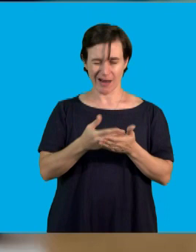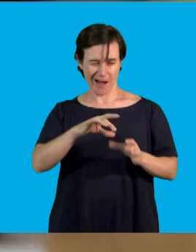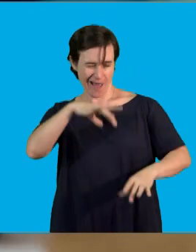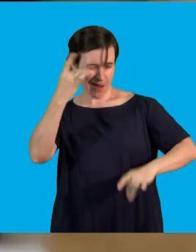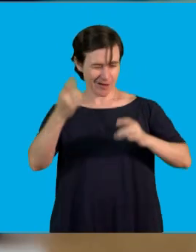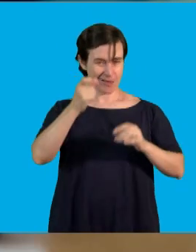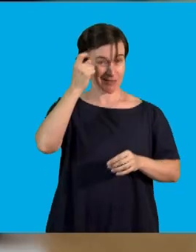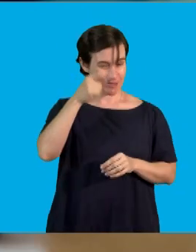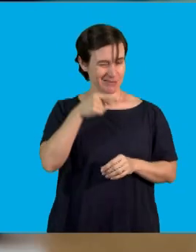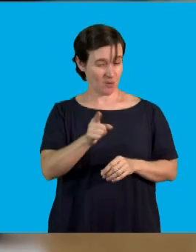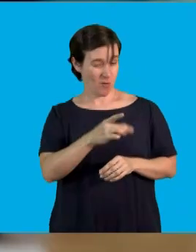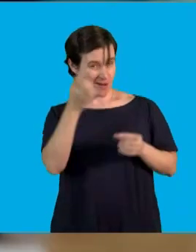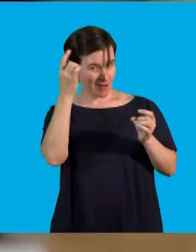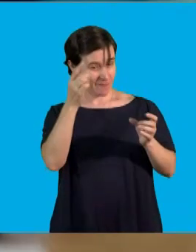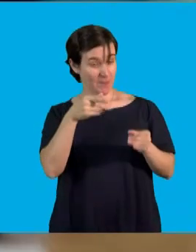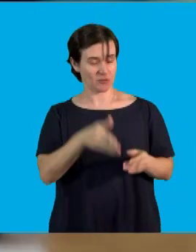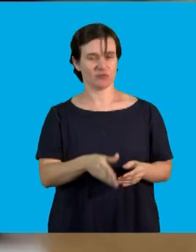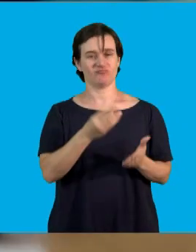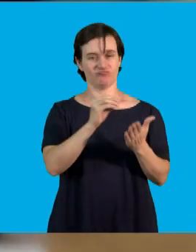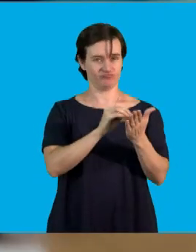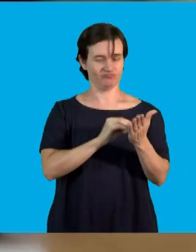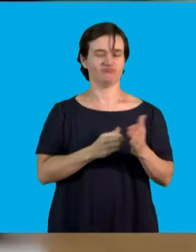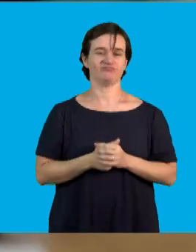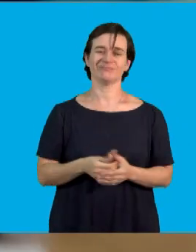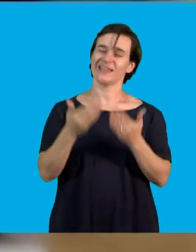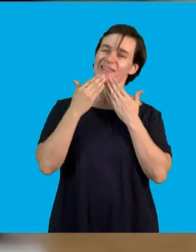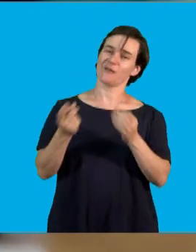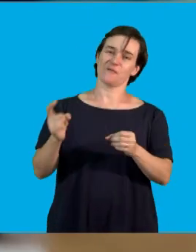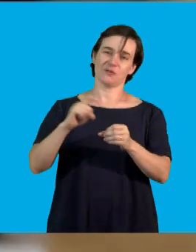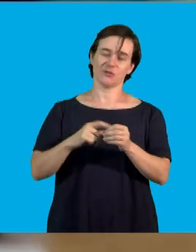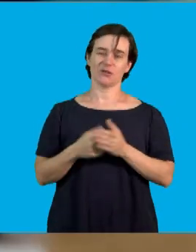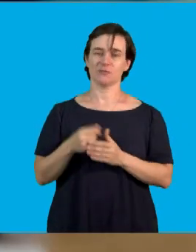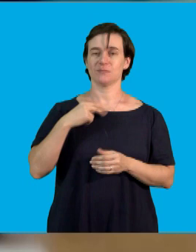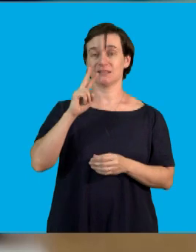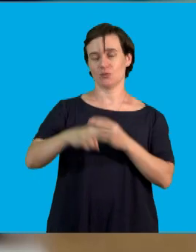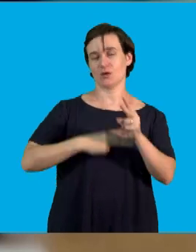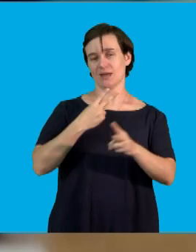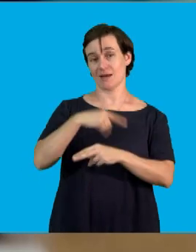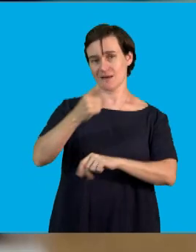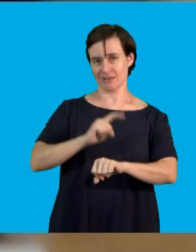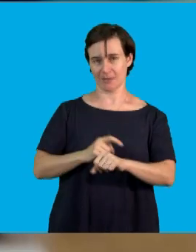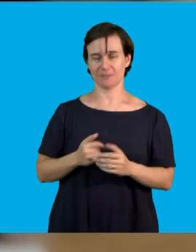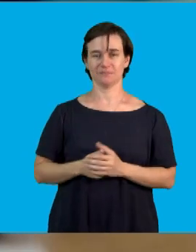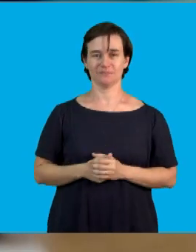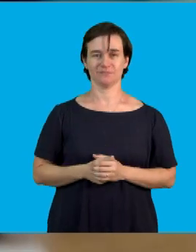the given concepts and figures. Thank you for joining me. I'll see you again next time.